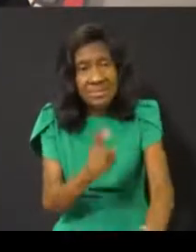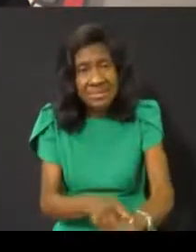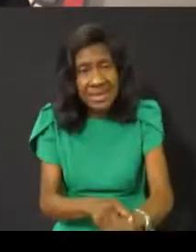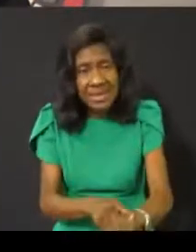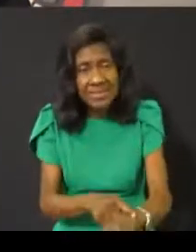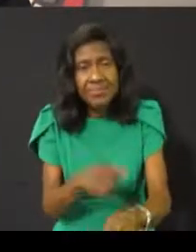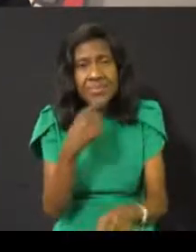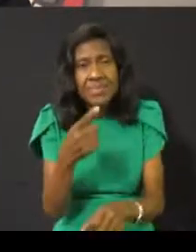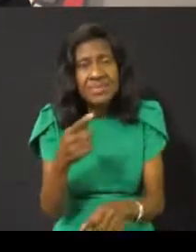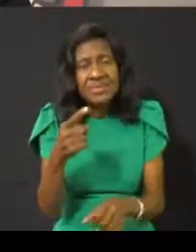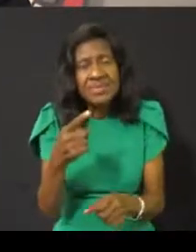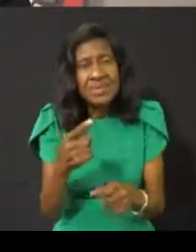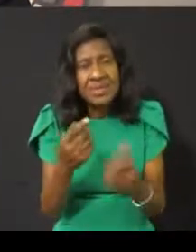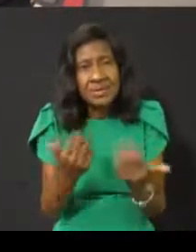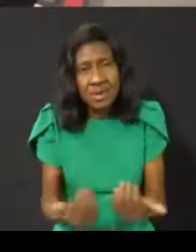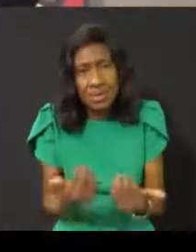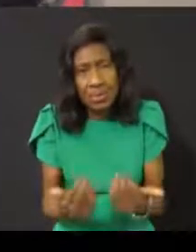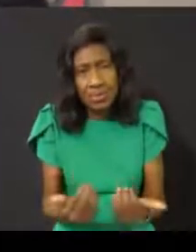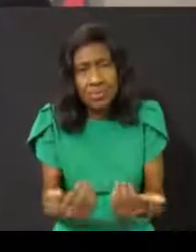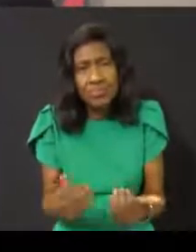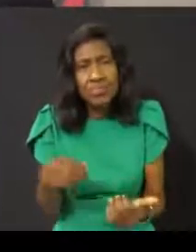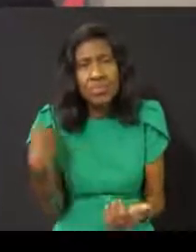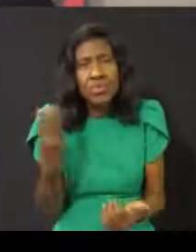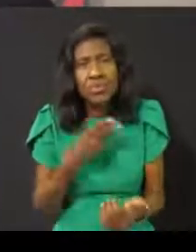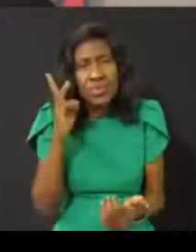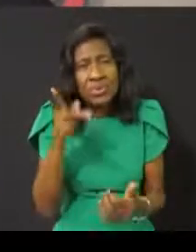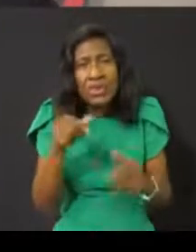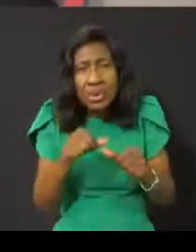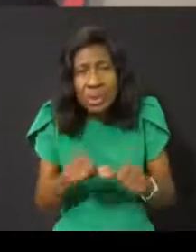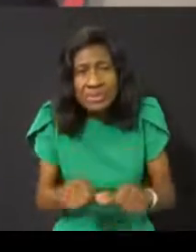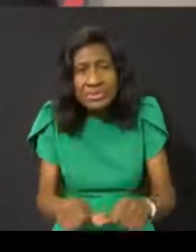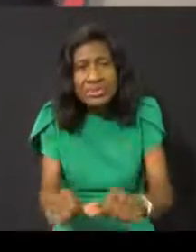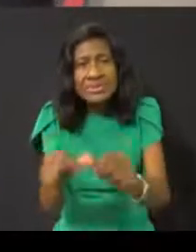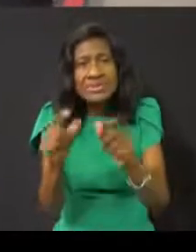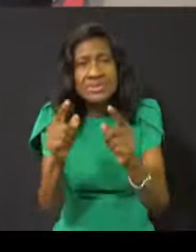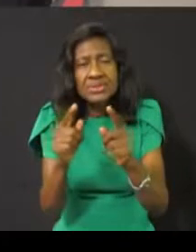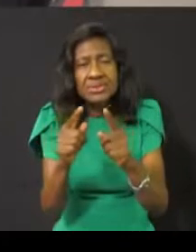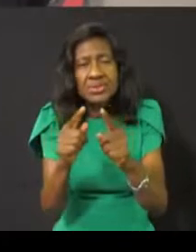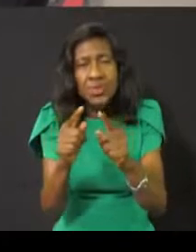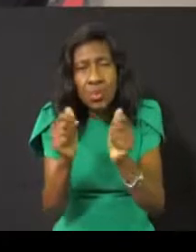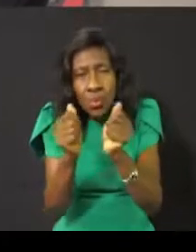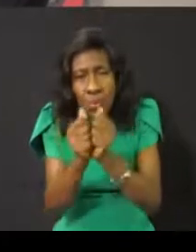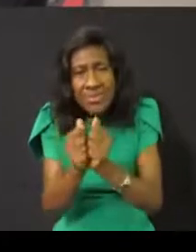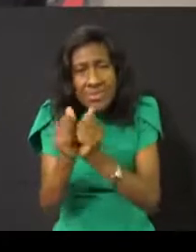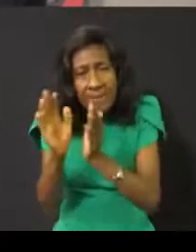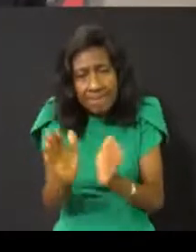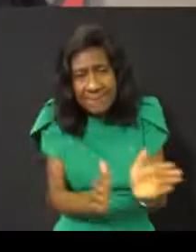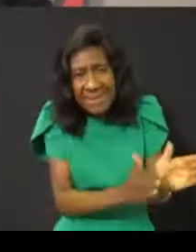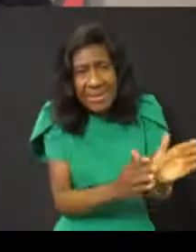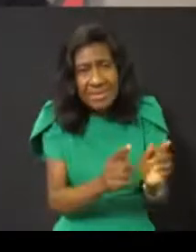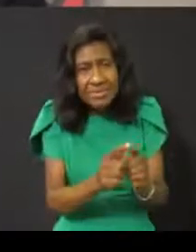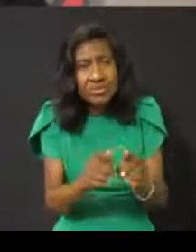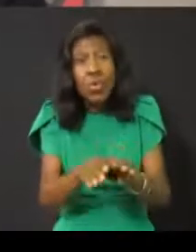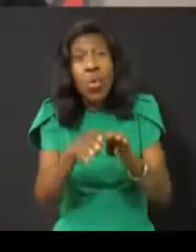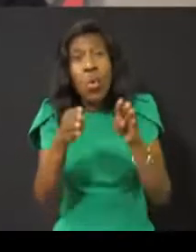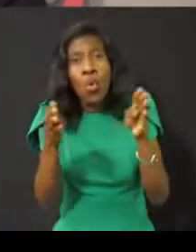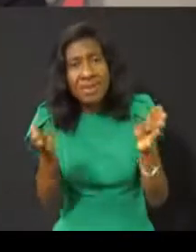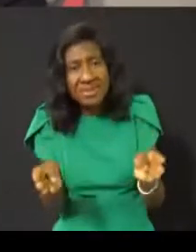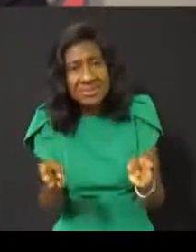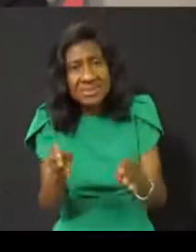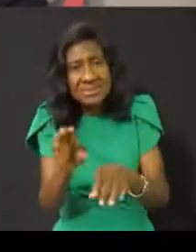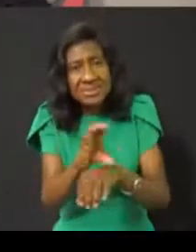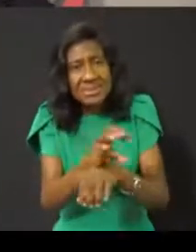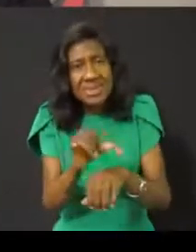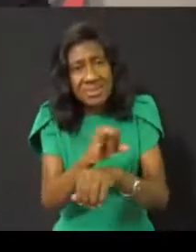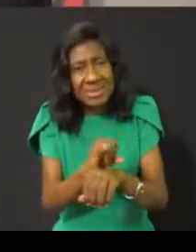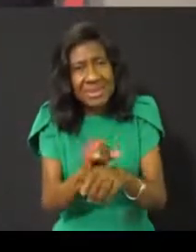now to continue with our reopening plan. I've said many times before, we have looked at this